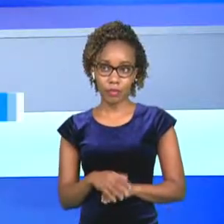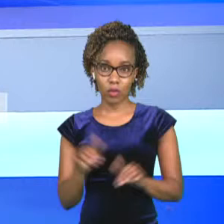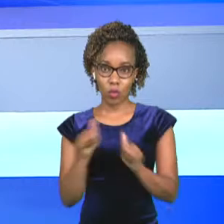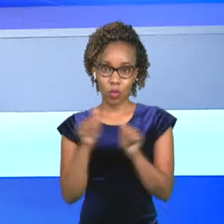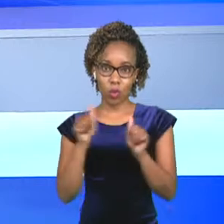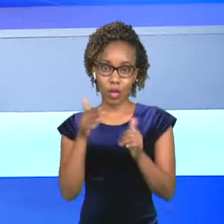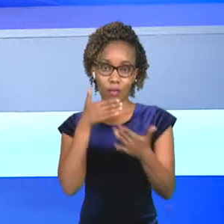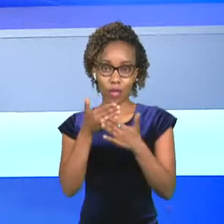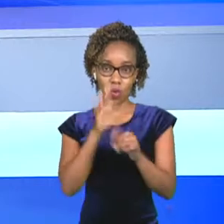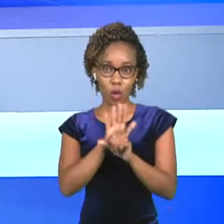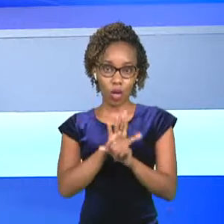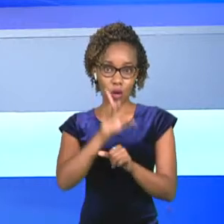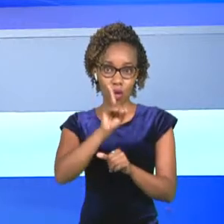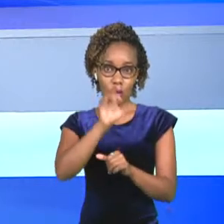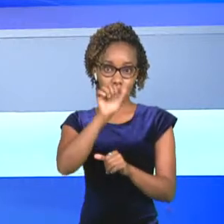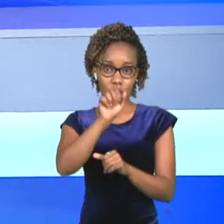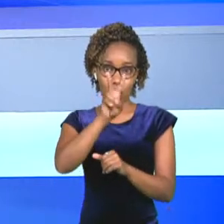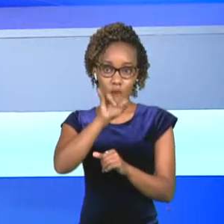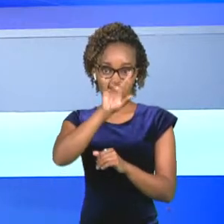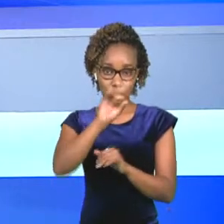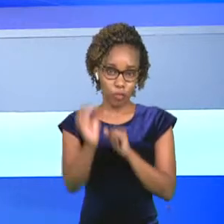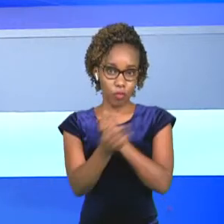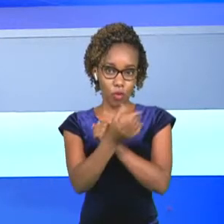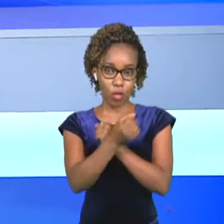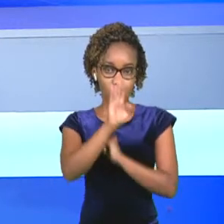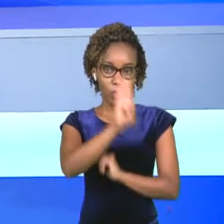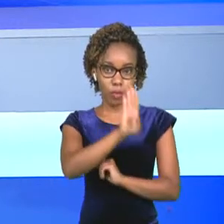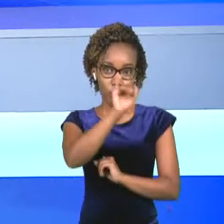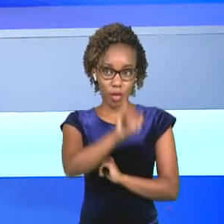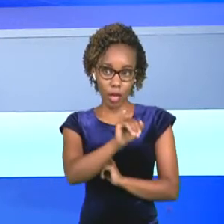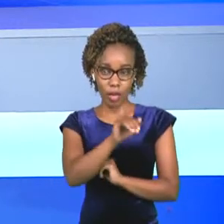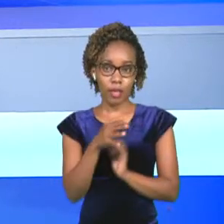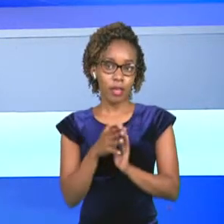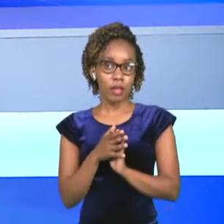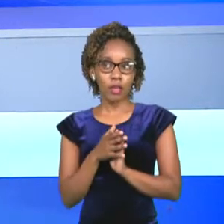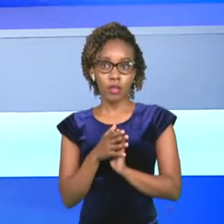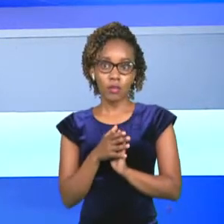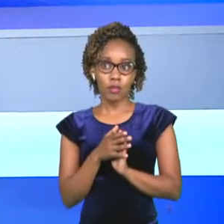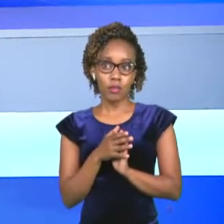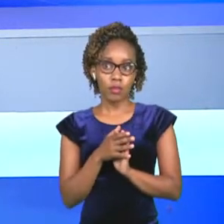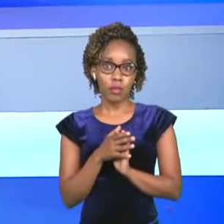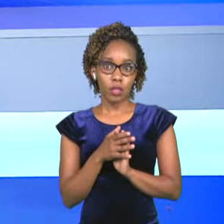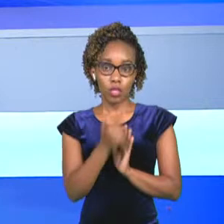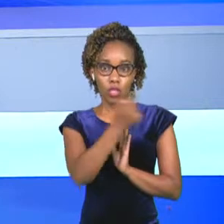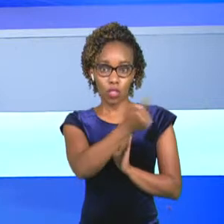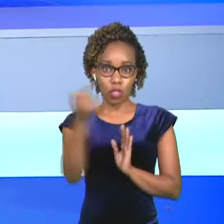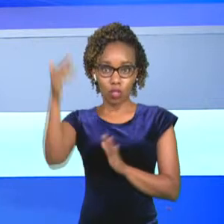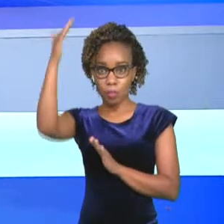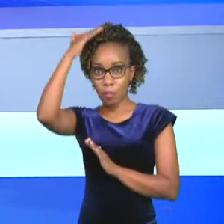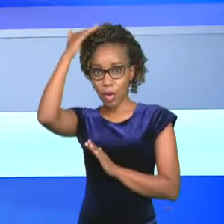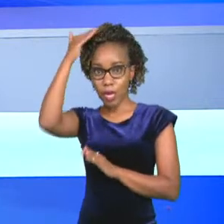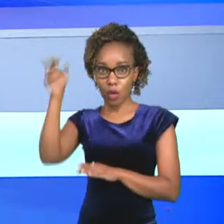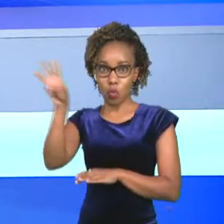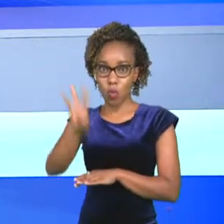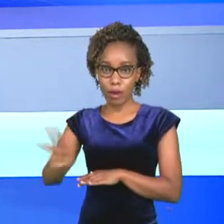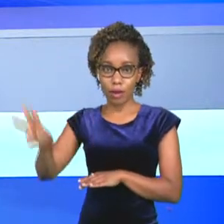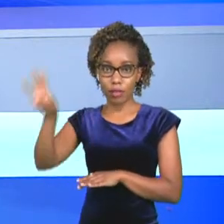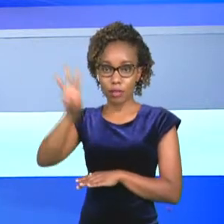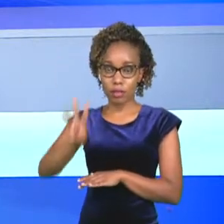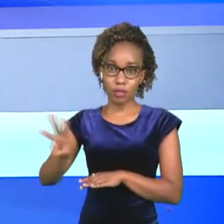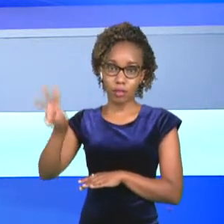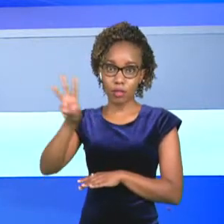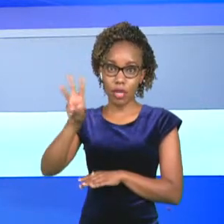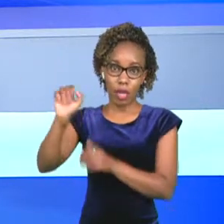Well, thank you, David Kagina, for dissecting the BBI for us. That segment comes to you every Monday, Wednesday and Friday right